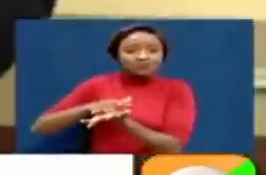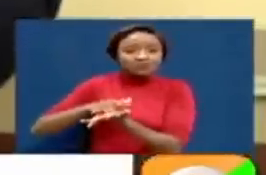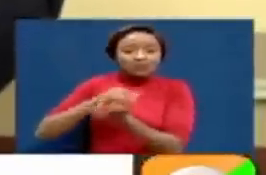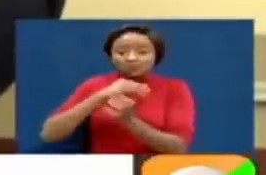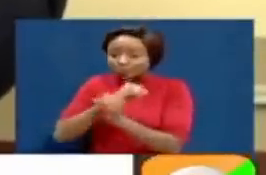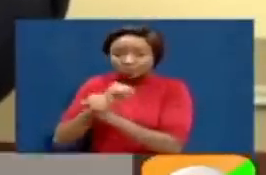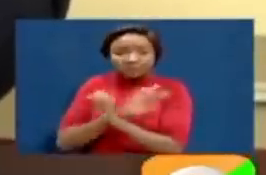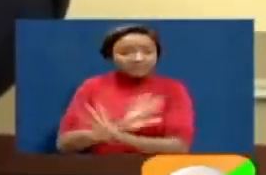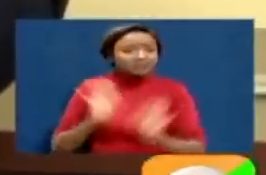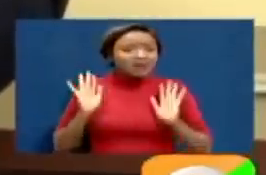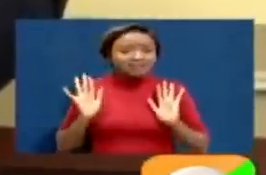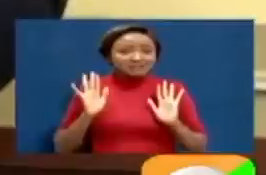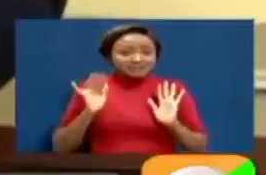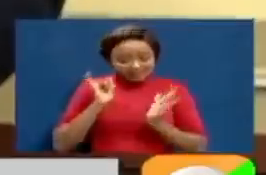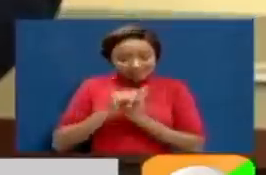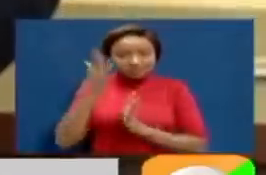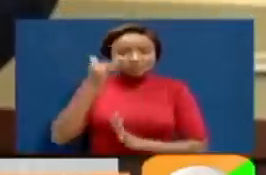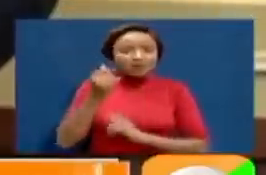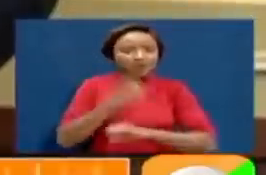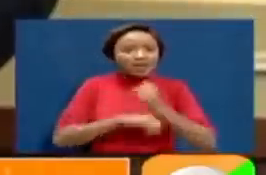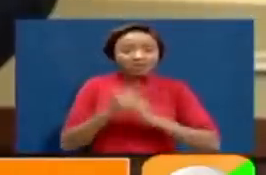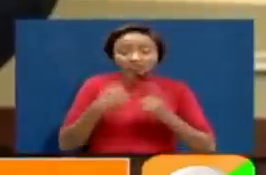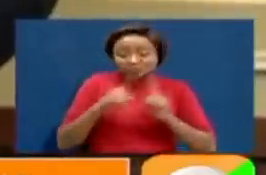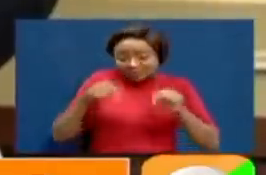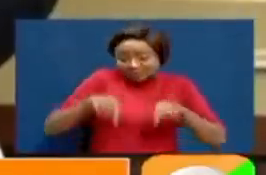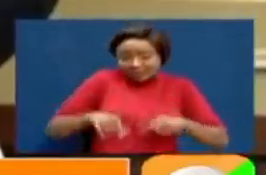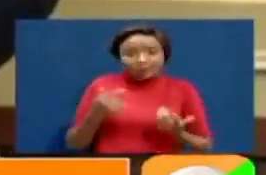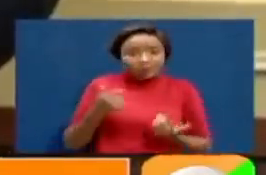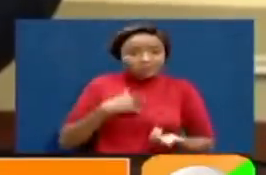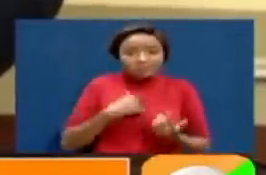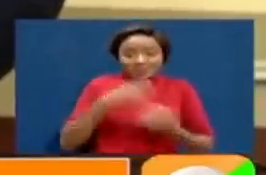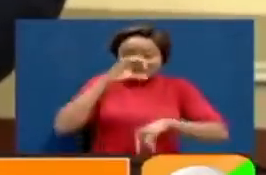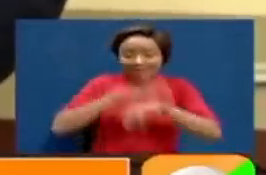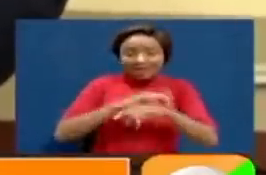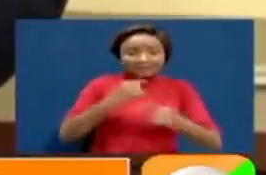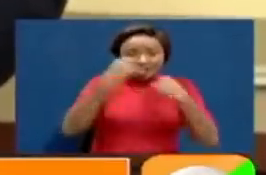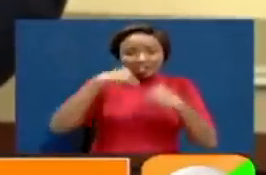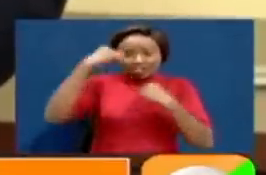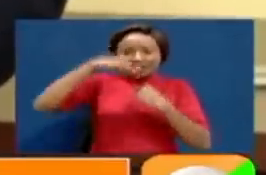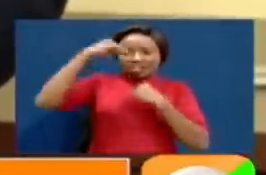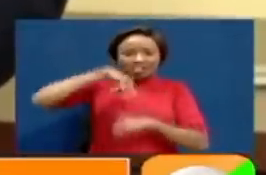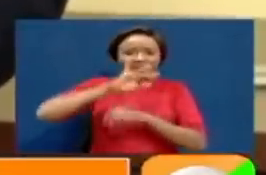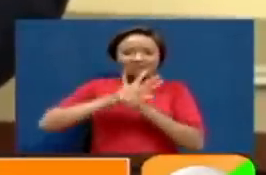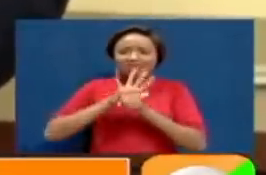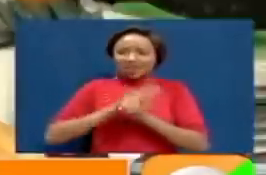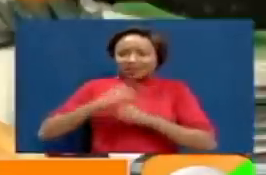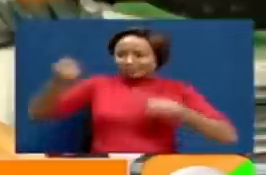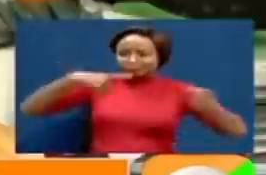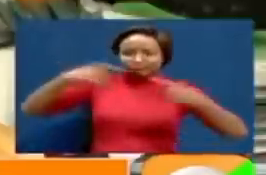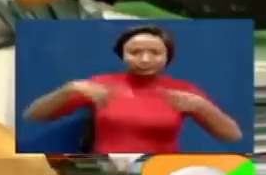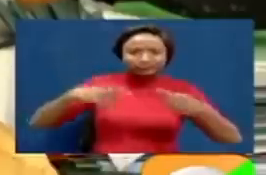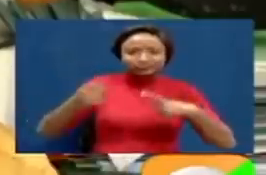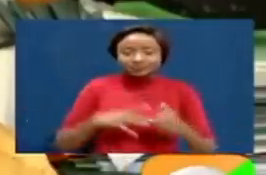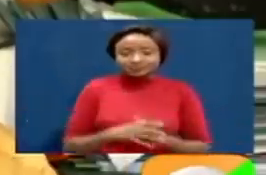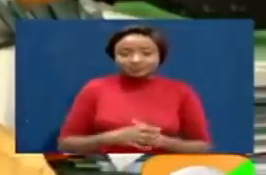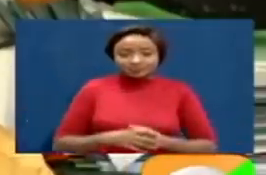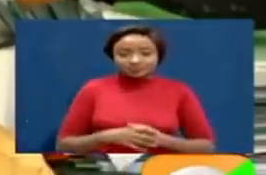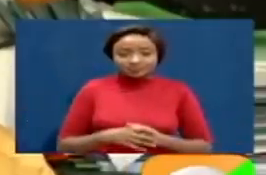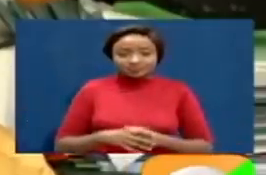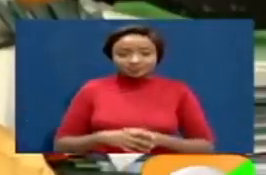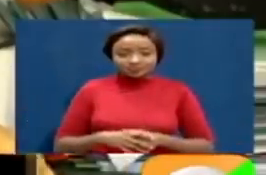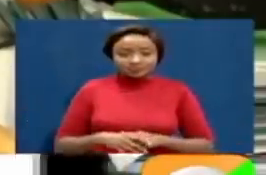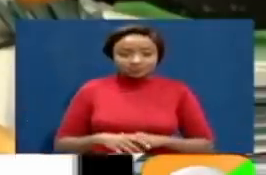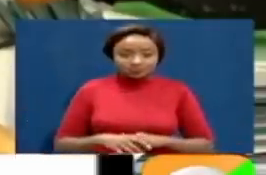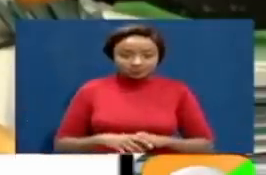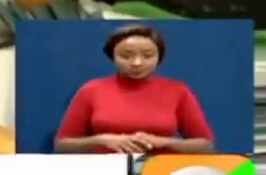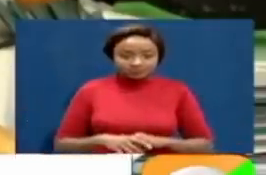life based on the threat that the head of corporate security for Kenya is threatened me. He went to Kahawa